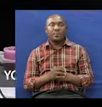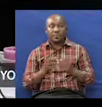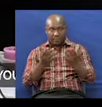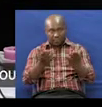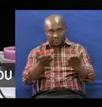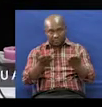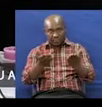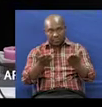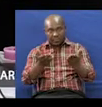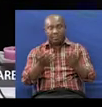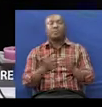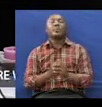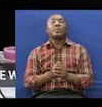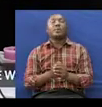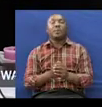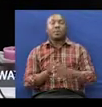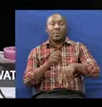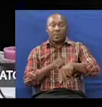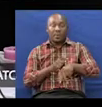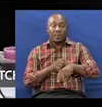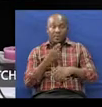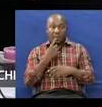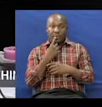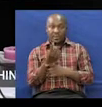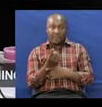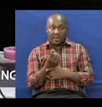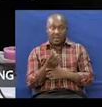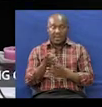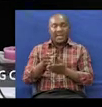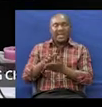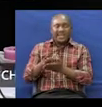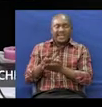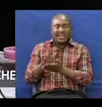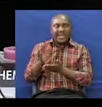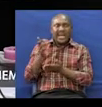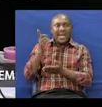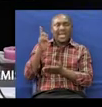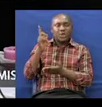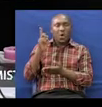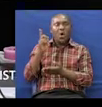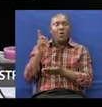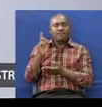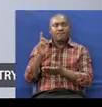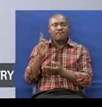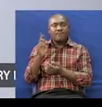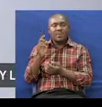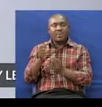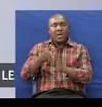Okay, when we say natural source of heat, natural source of heat